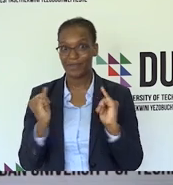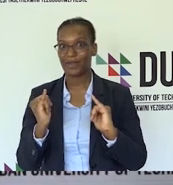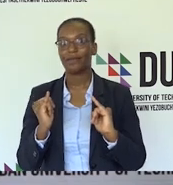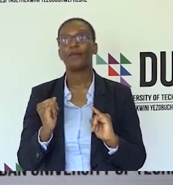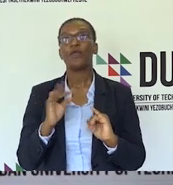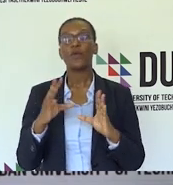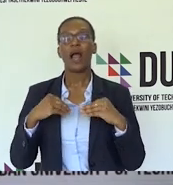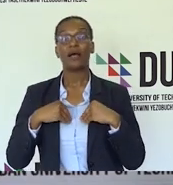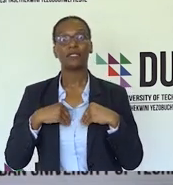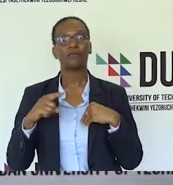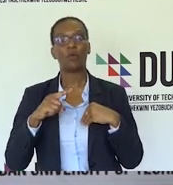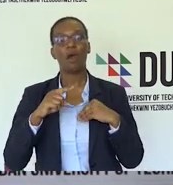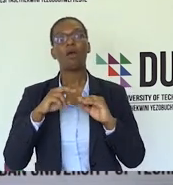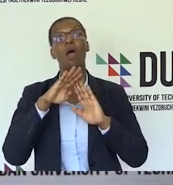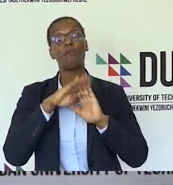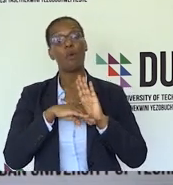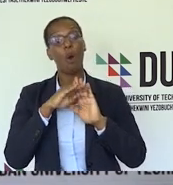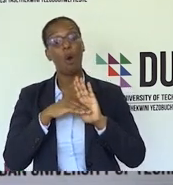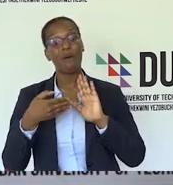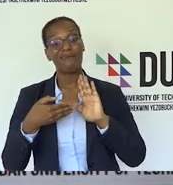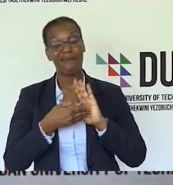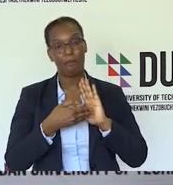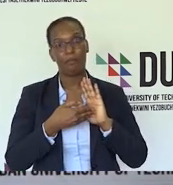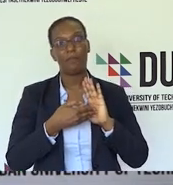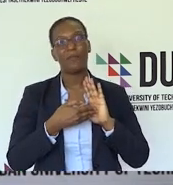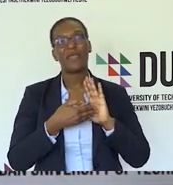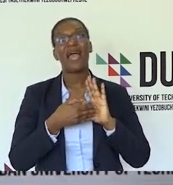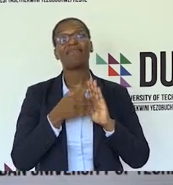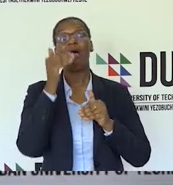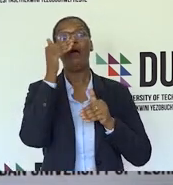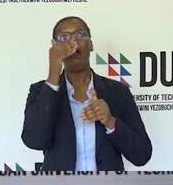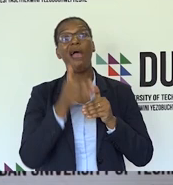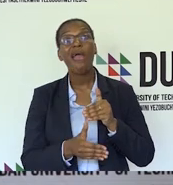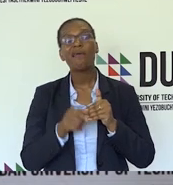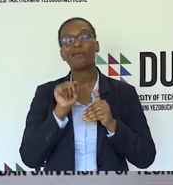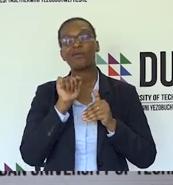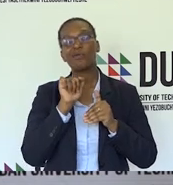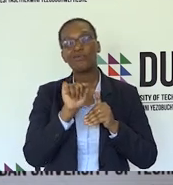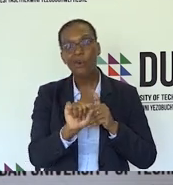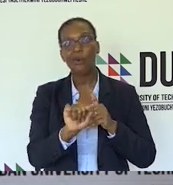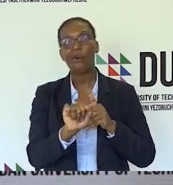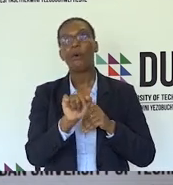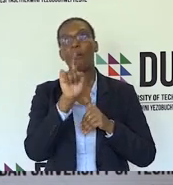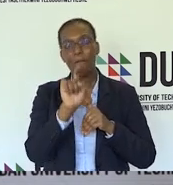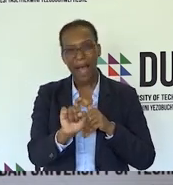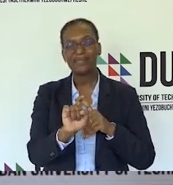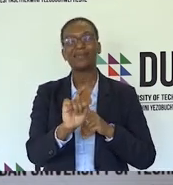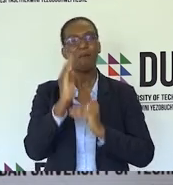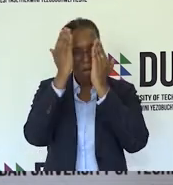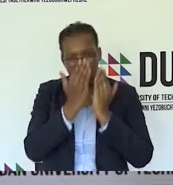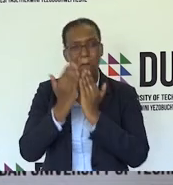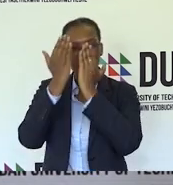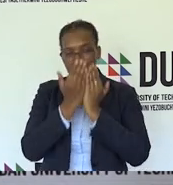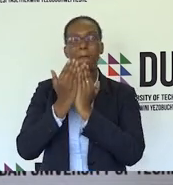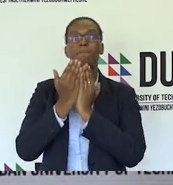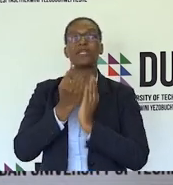been admitted to and will enroll in a program that, at the end of it, you should be the master of the knowledge